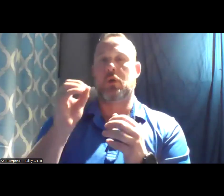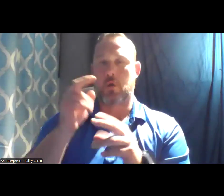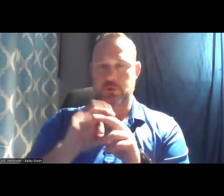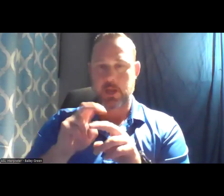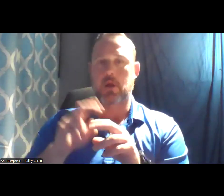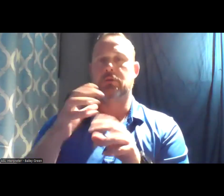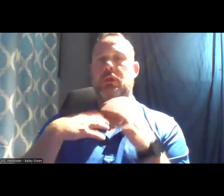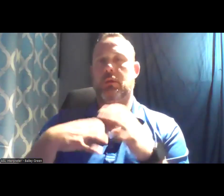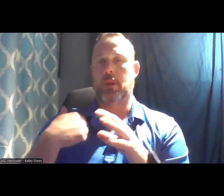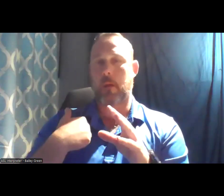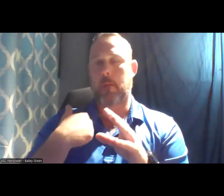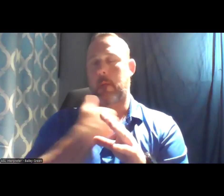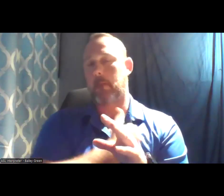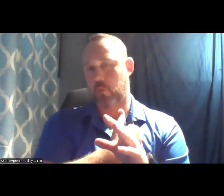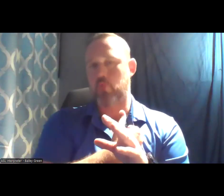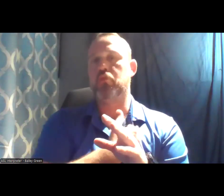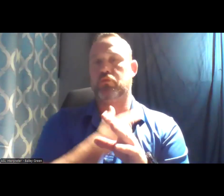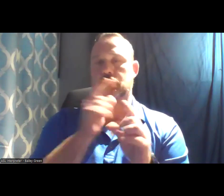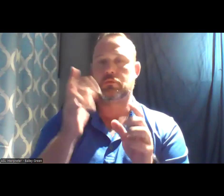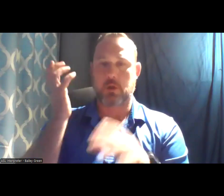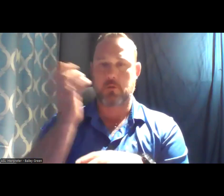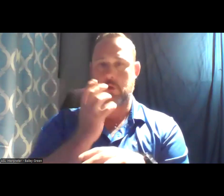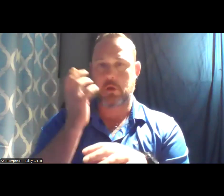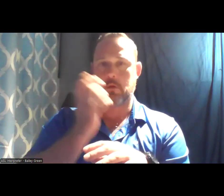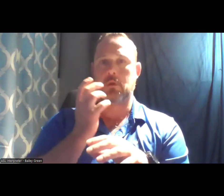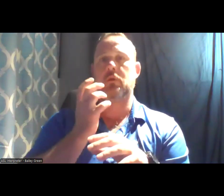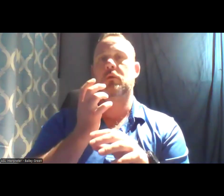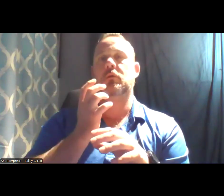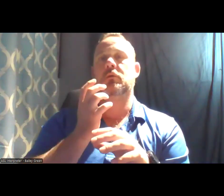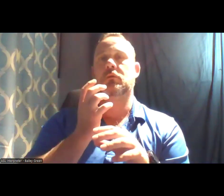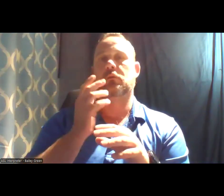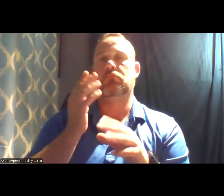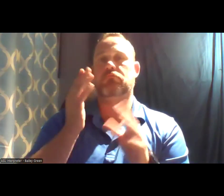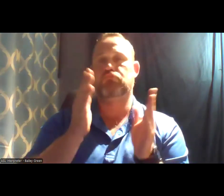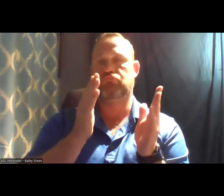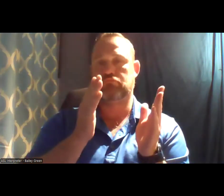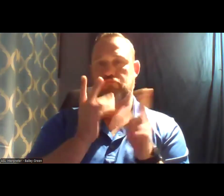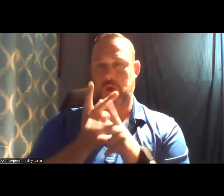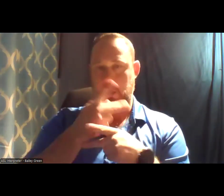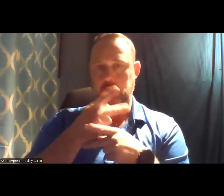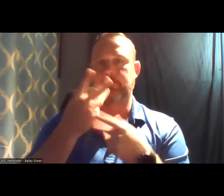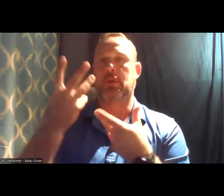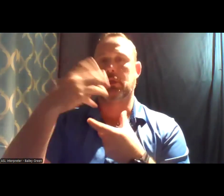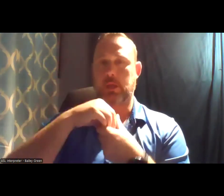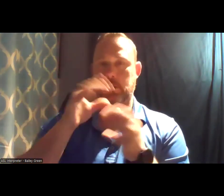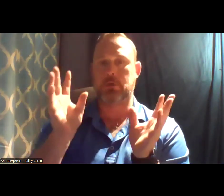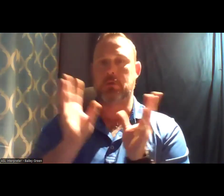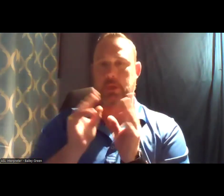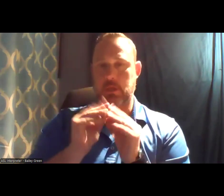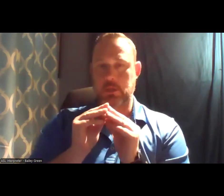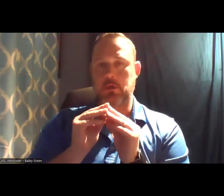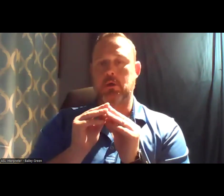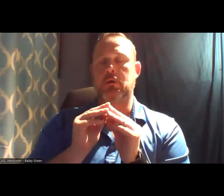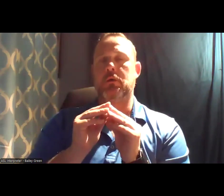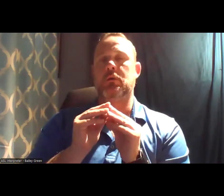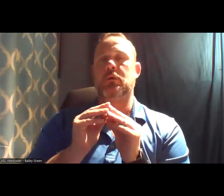members, thank you. This was an incredibly productive and engaging meeting.